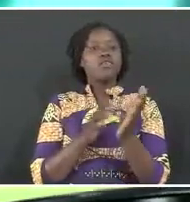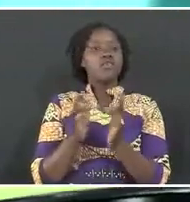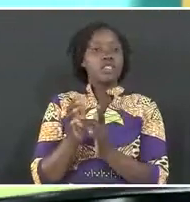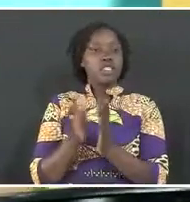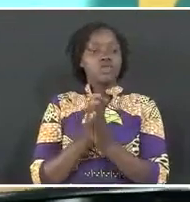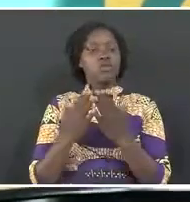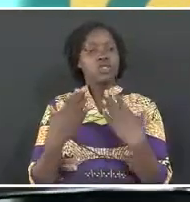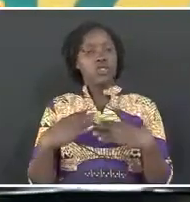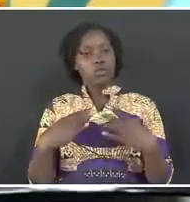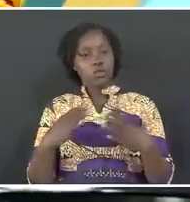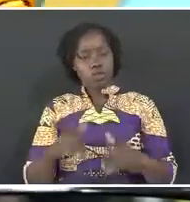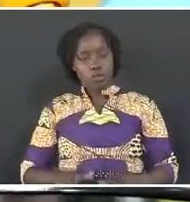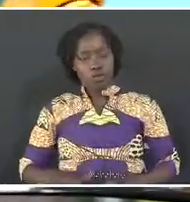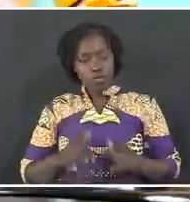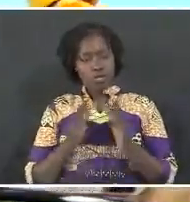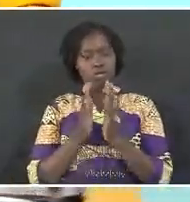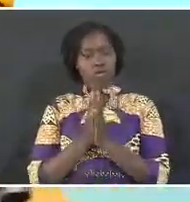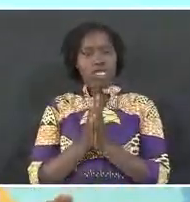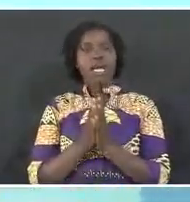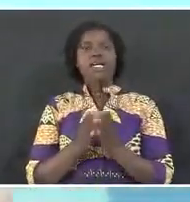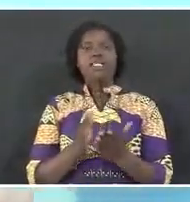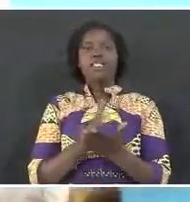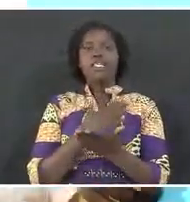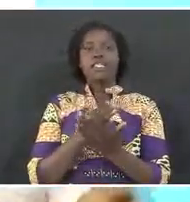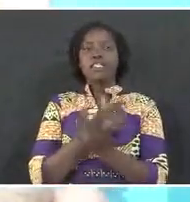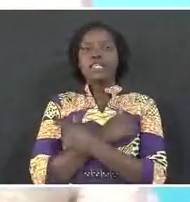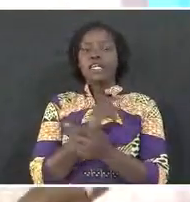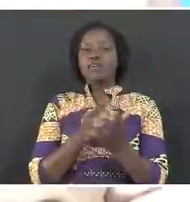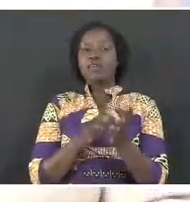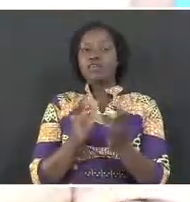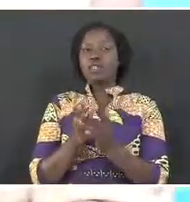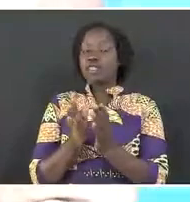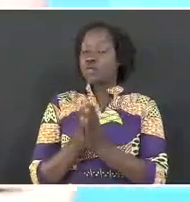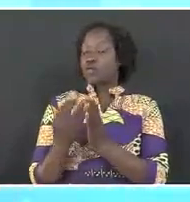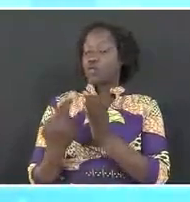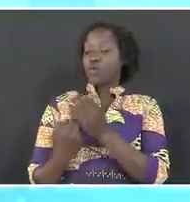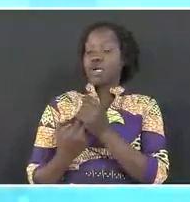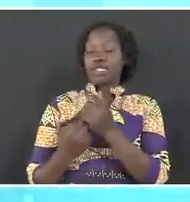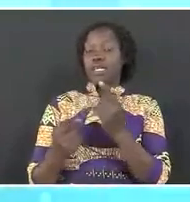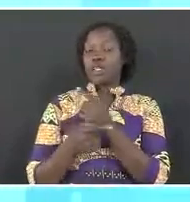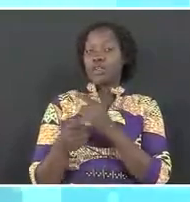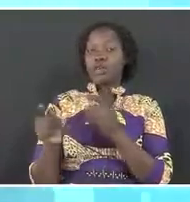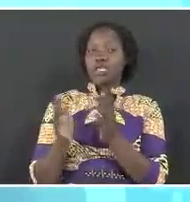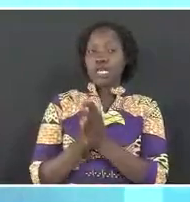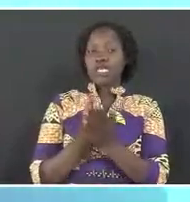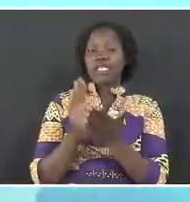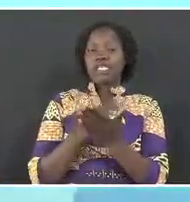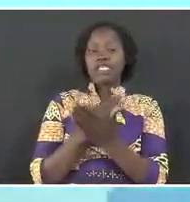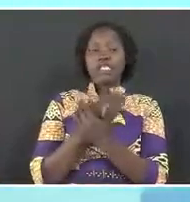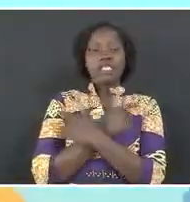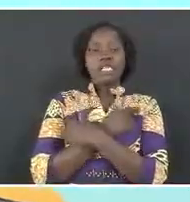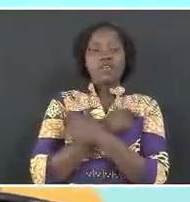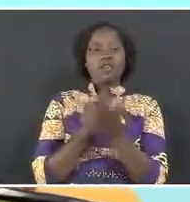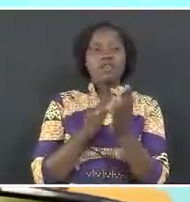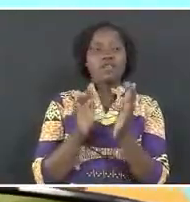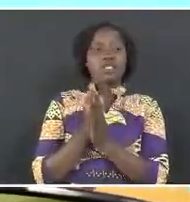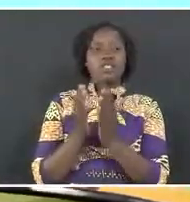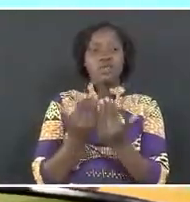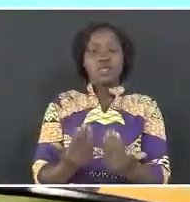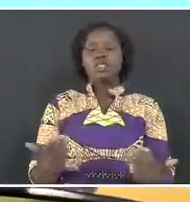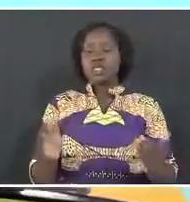with the people you live with. Sharing the love of Jesus with your spouse. Sharing the love of Jesus with your